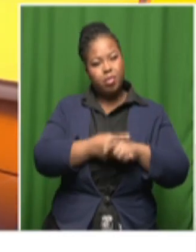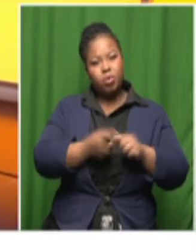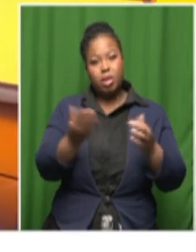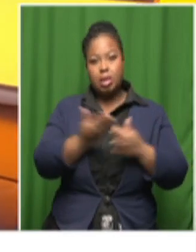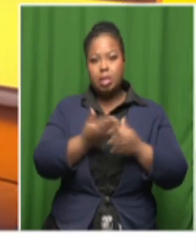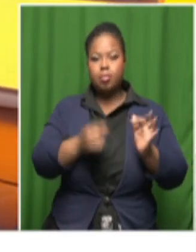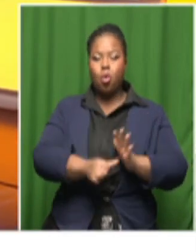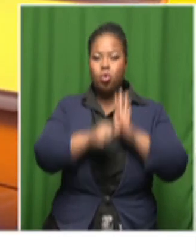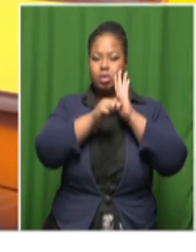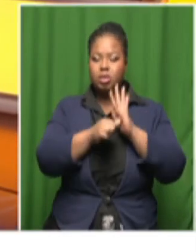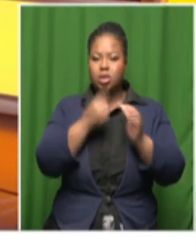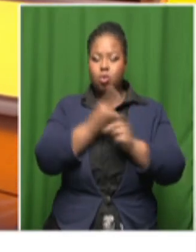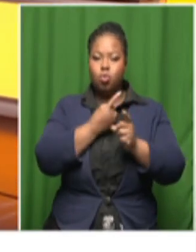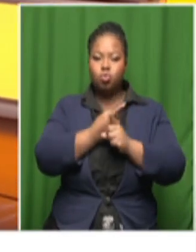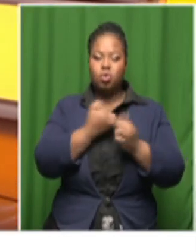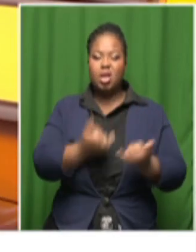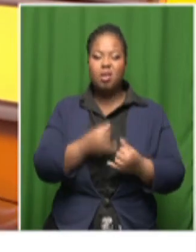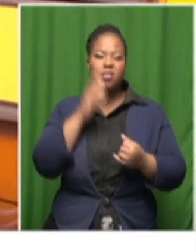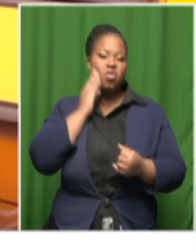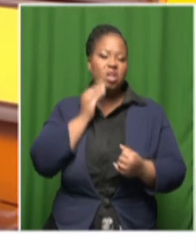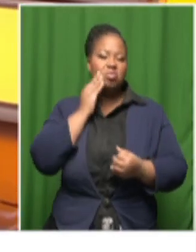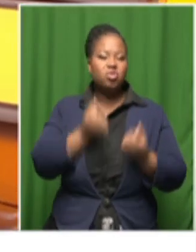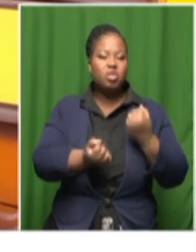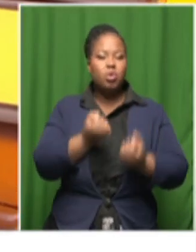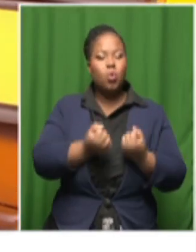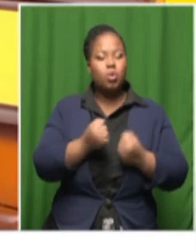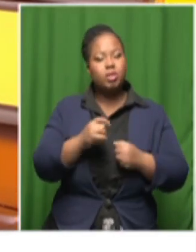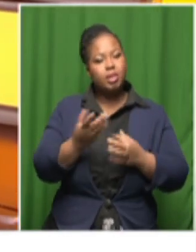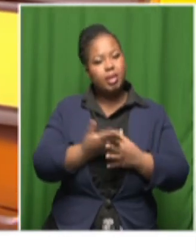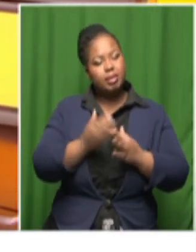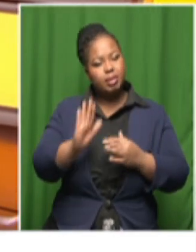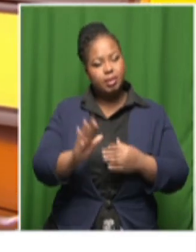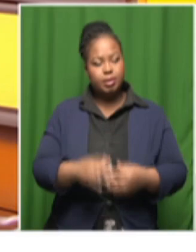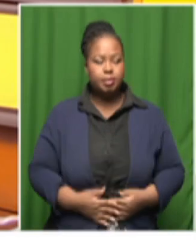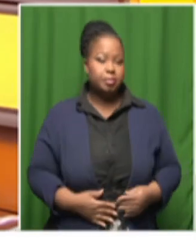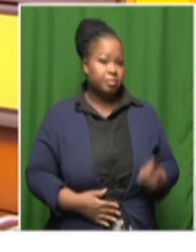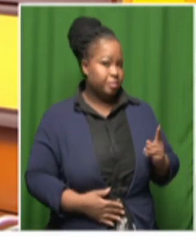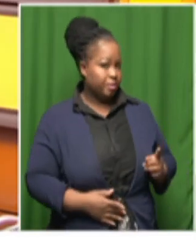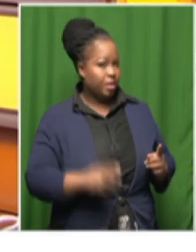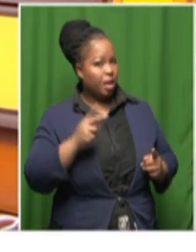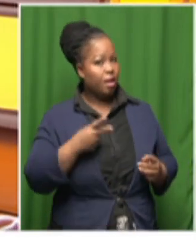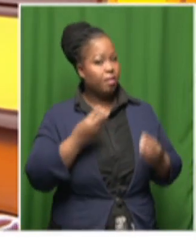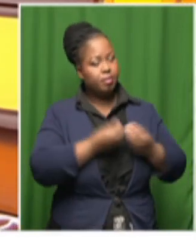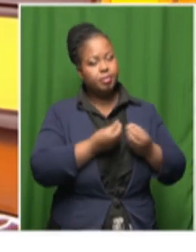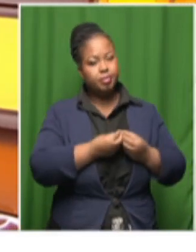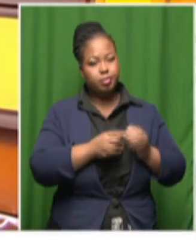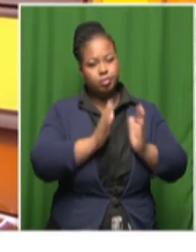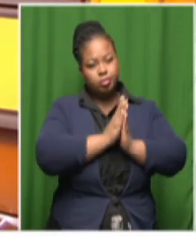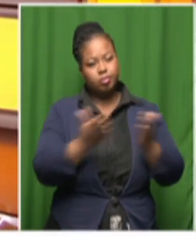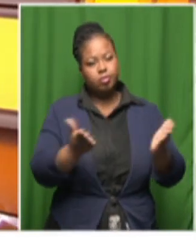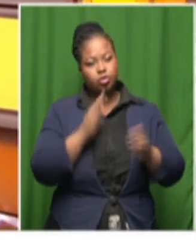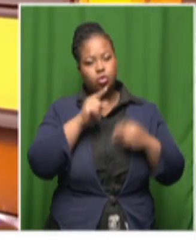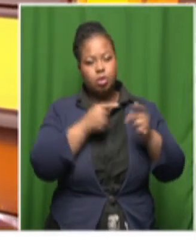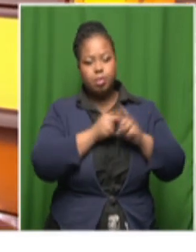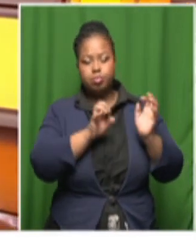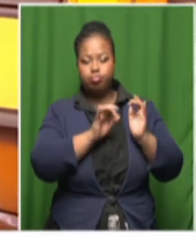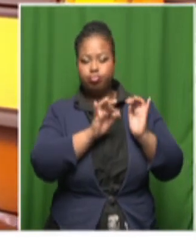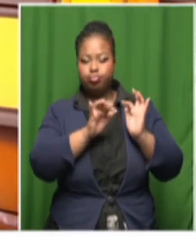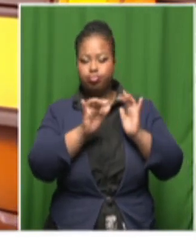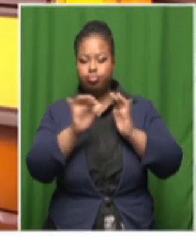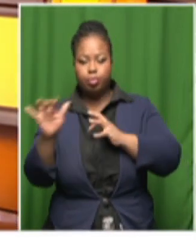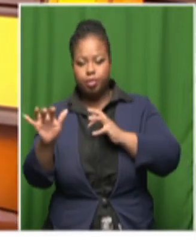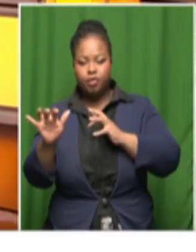really lived and experienced these cases. Another thing that the book touches on is migration, particularly in the Zimbabwe-South